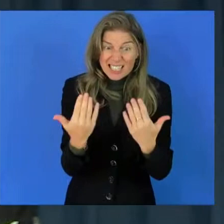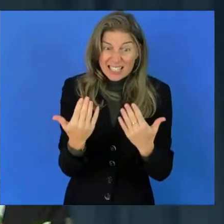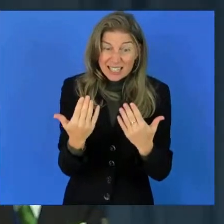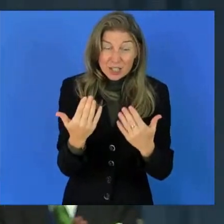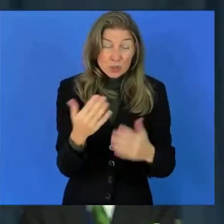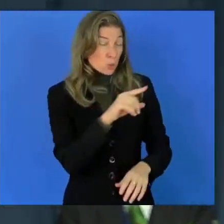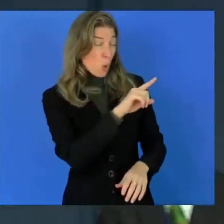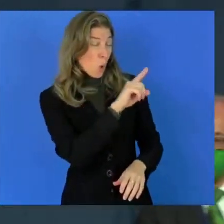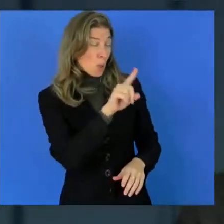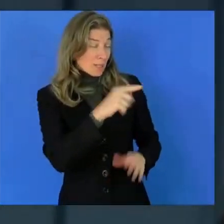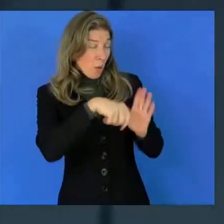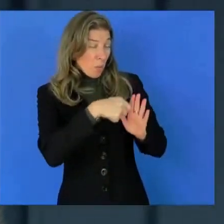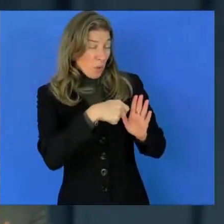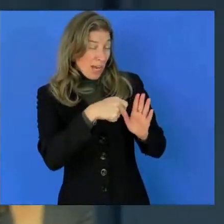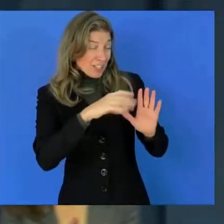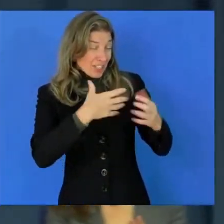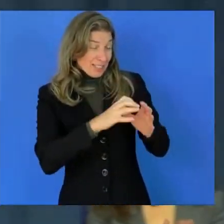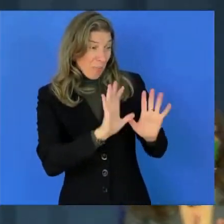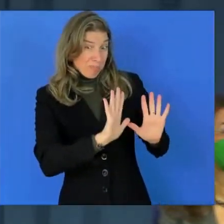is unbelievable.